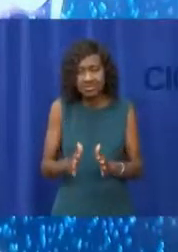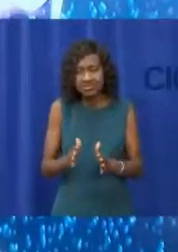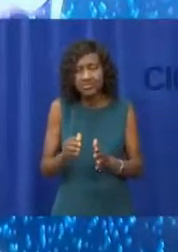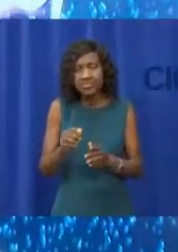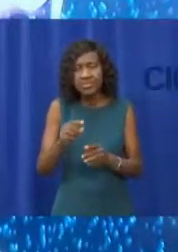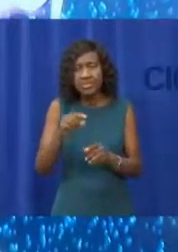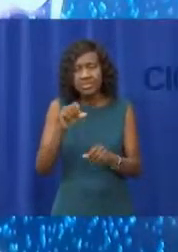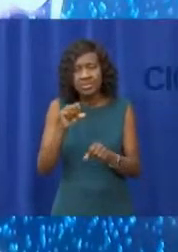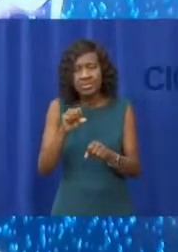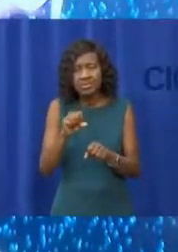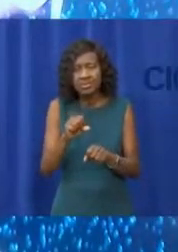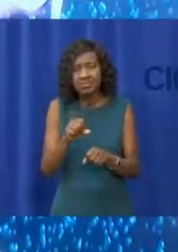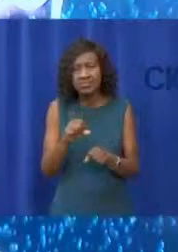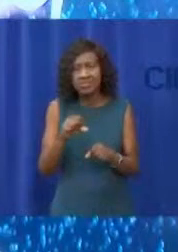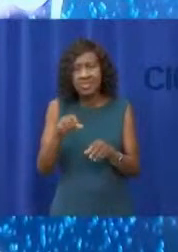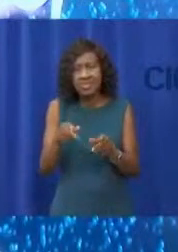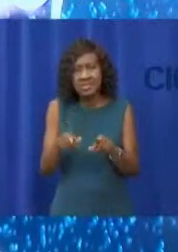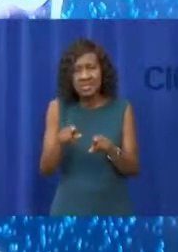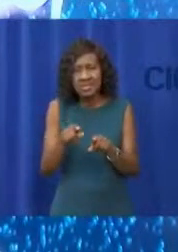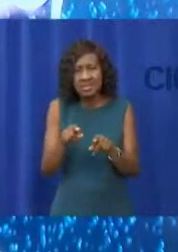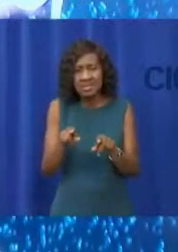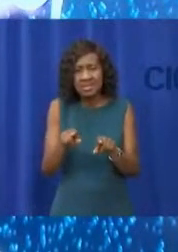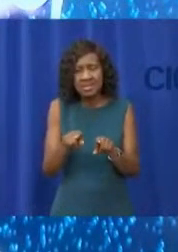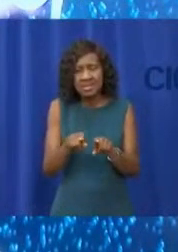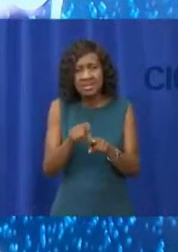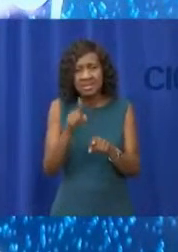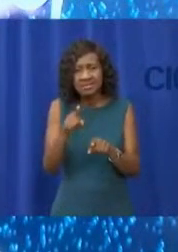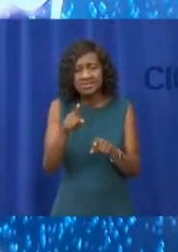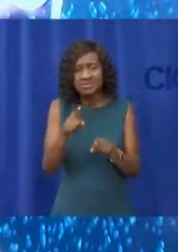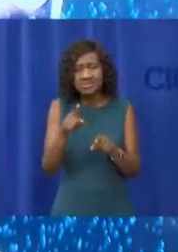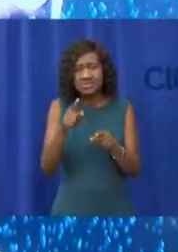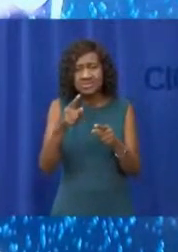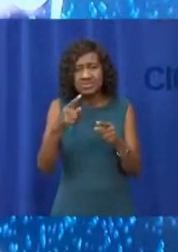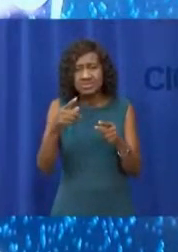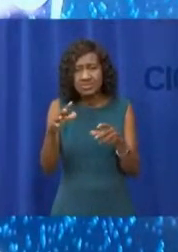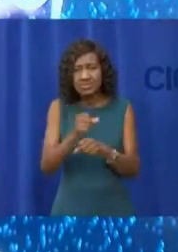very much more severely as you become octogenarian and above.